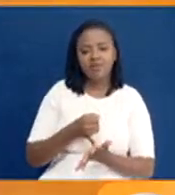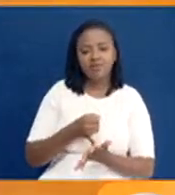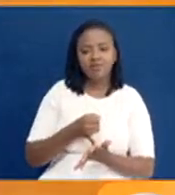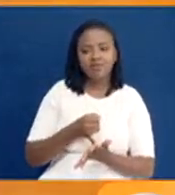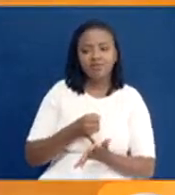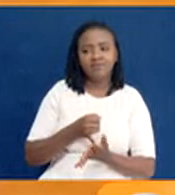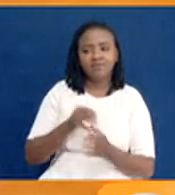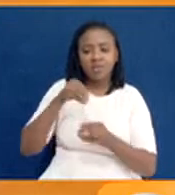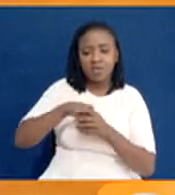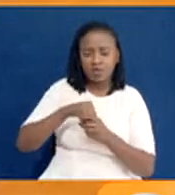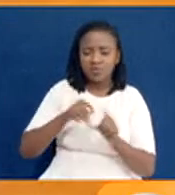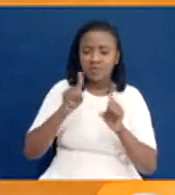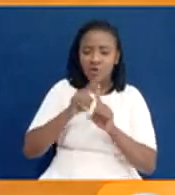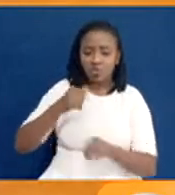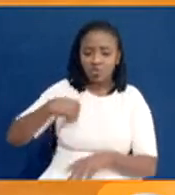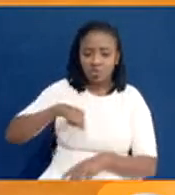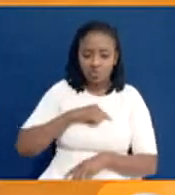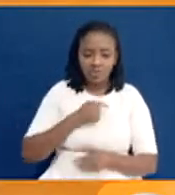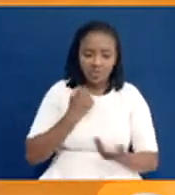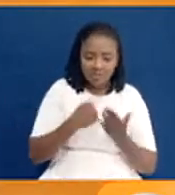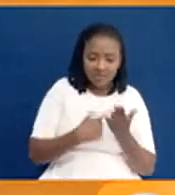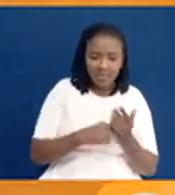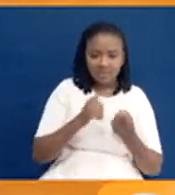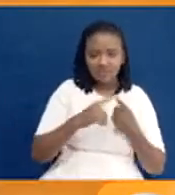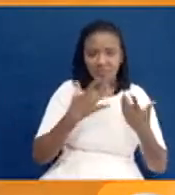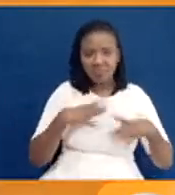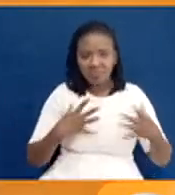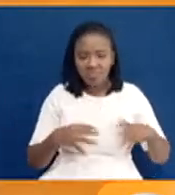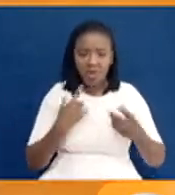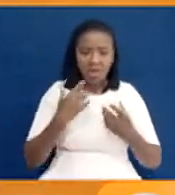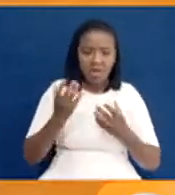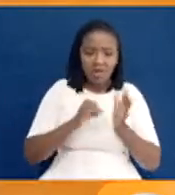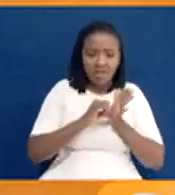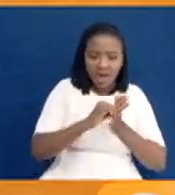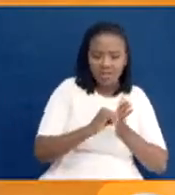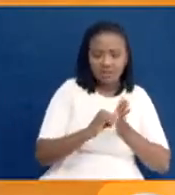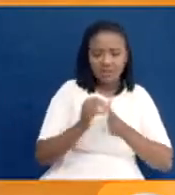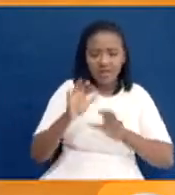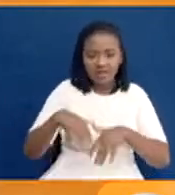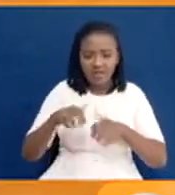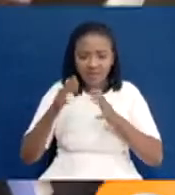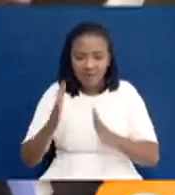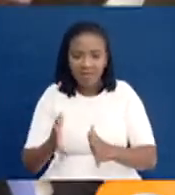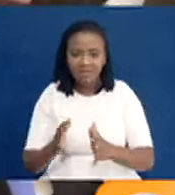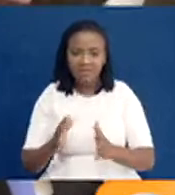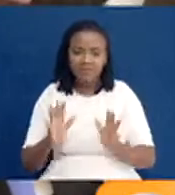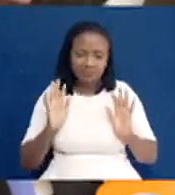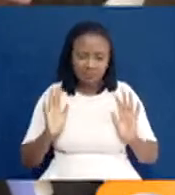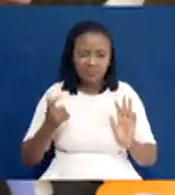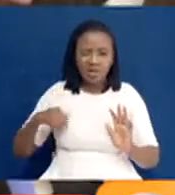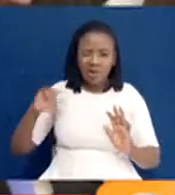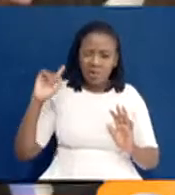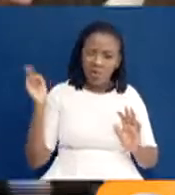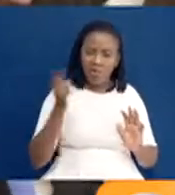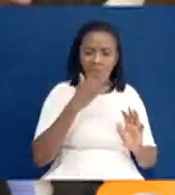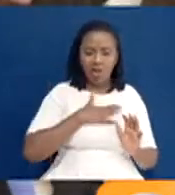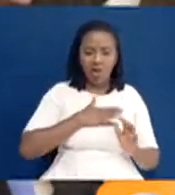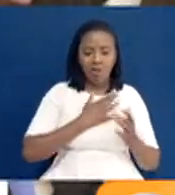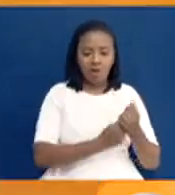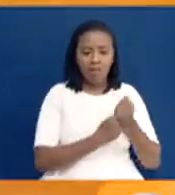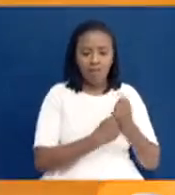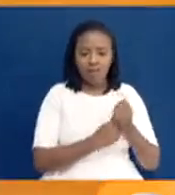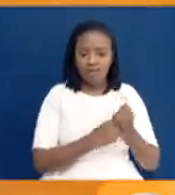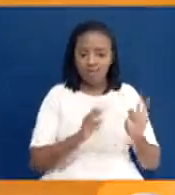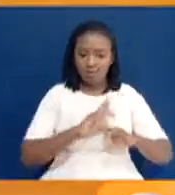conversations, whether it's about brands or about people or about the farmers or about our journey from green to glass, all our partnership, we are going to work with